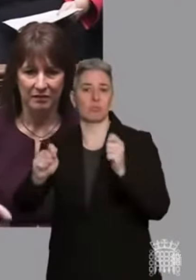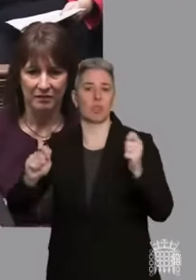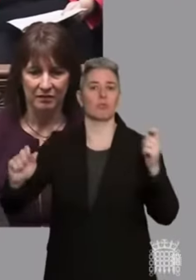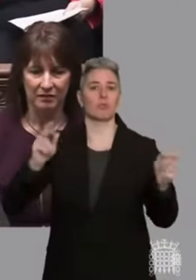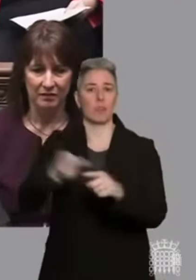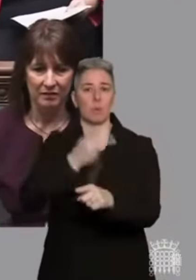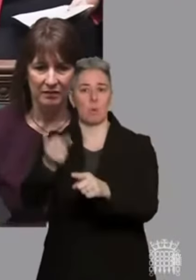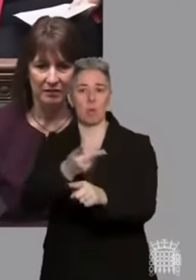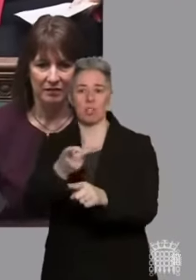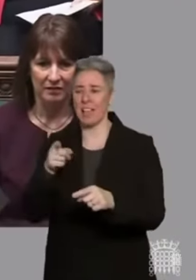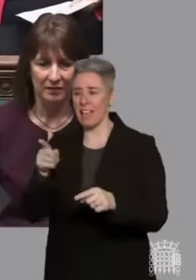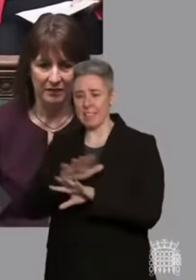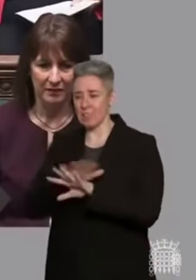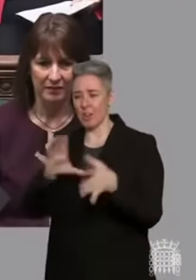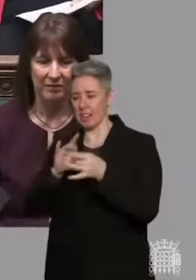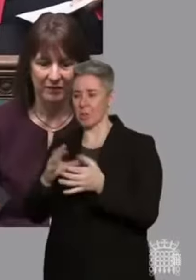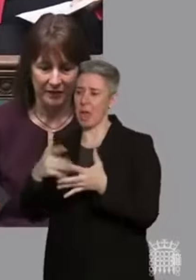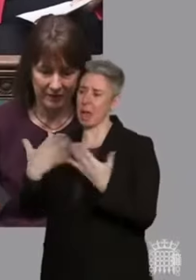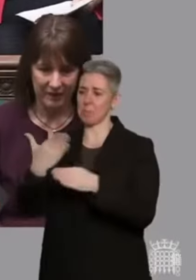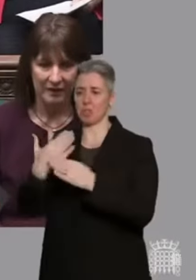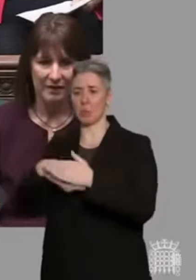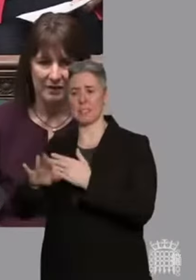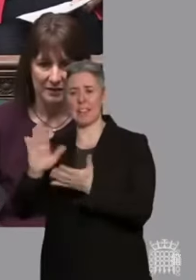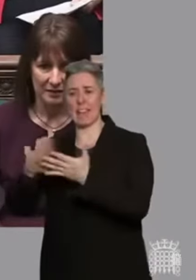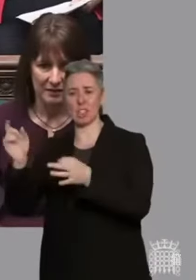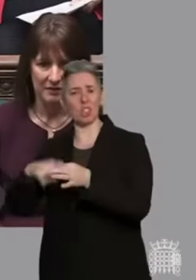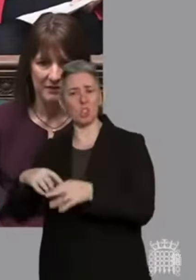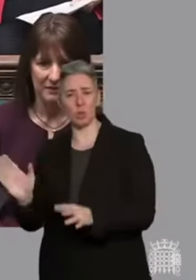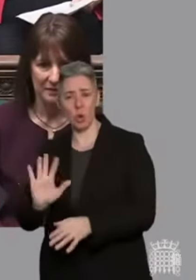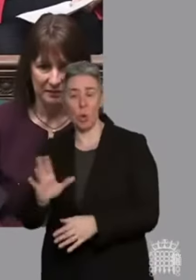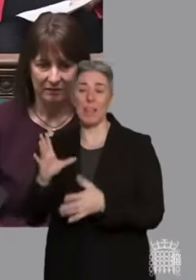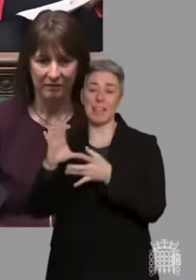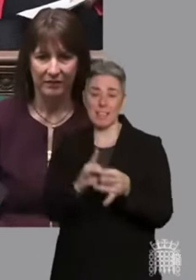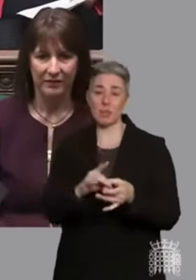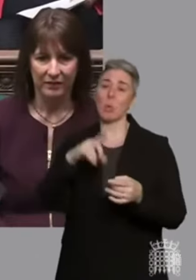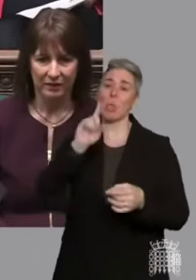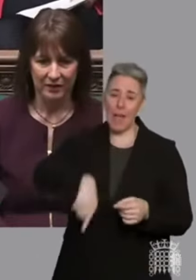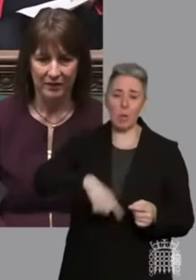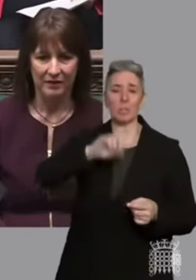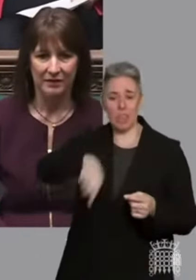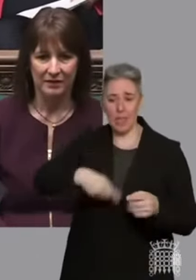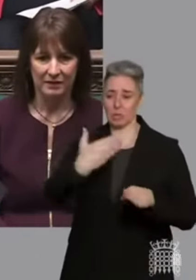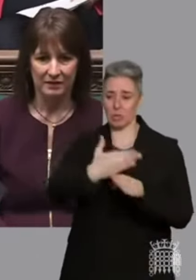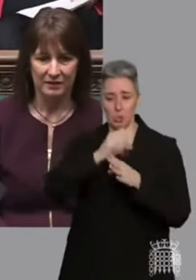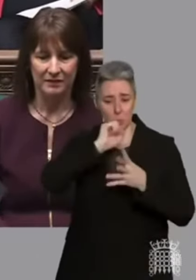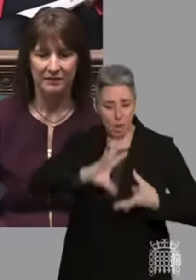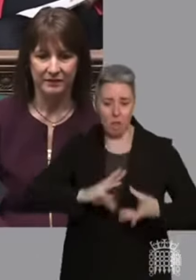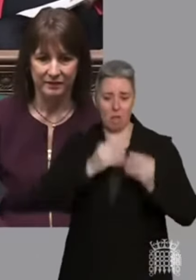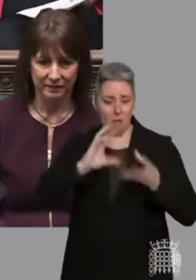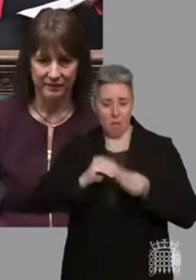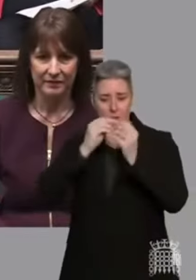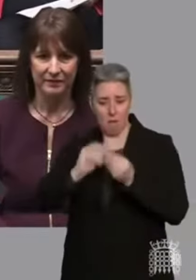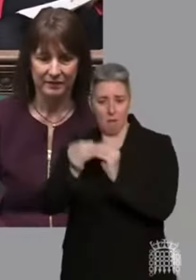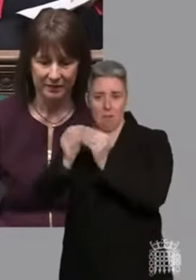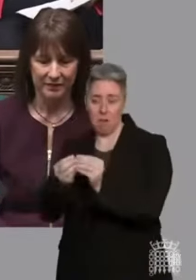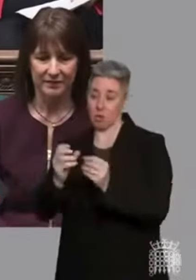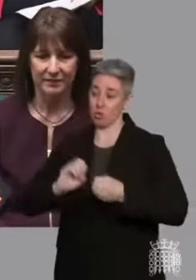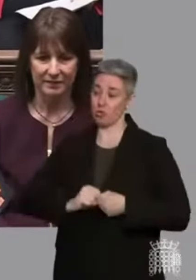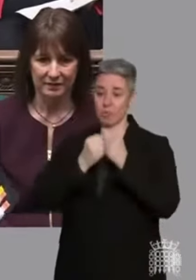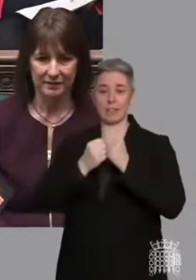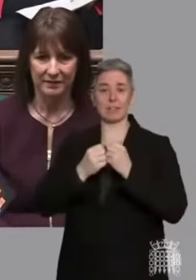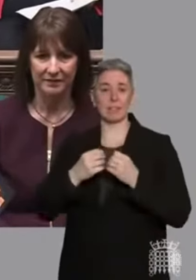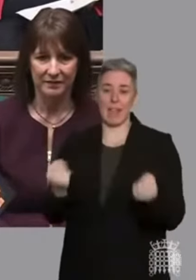upon thousands of jobs they will generate to give us energy security, something we didn't have under the last government, take Putin's boot off our throat,